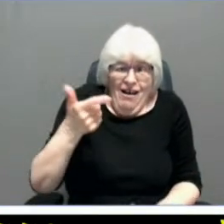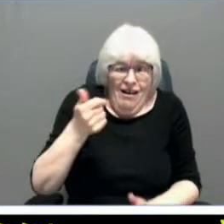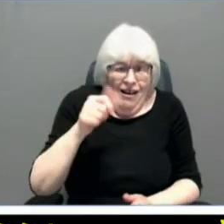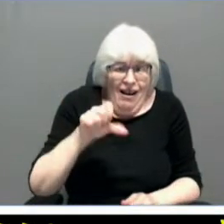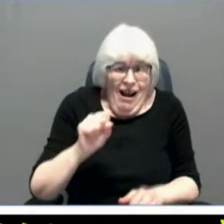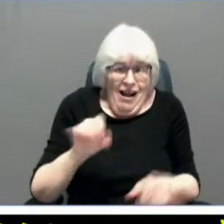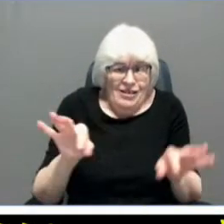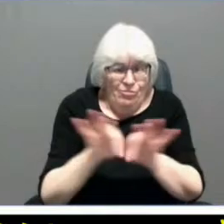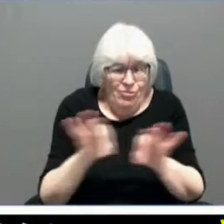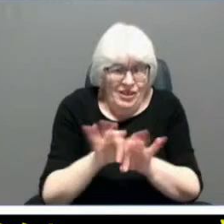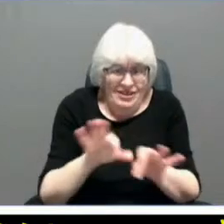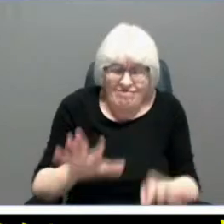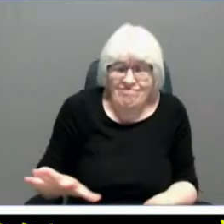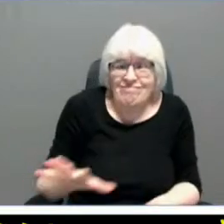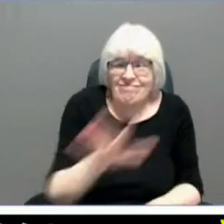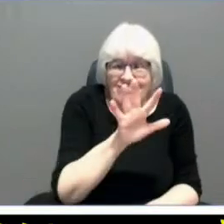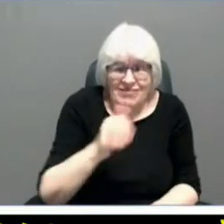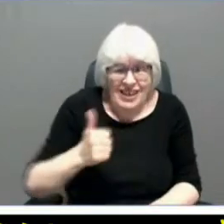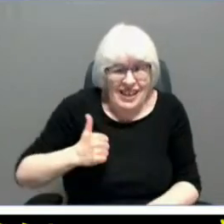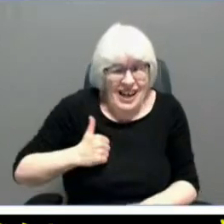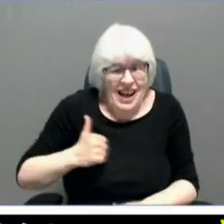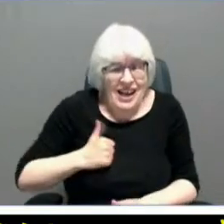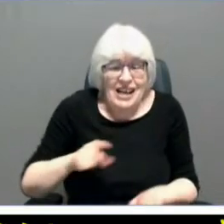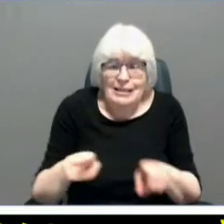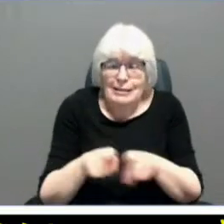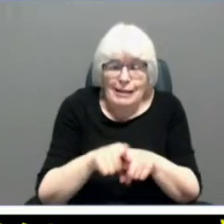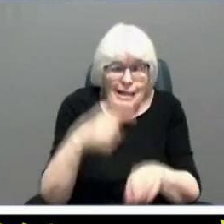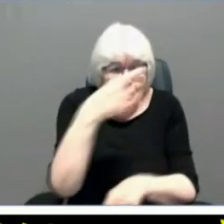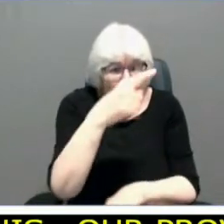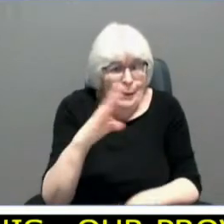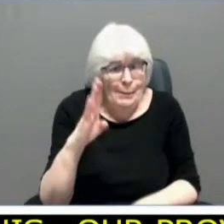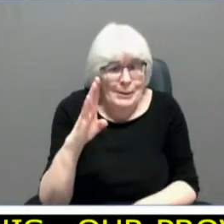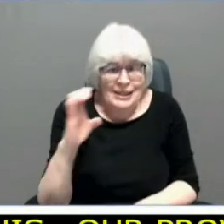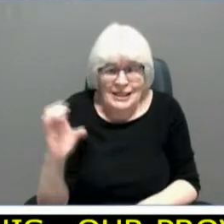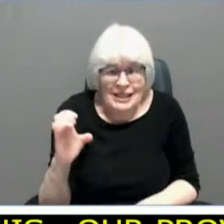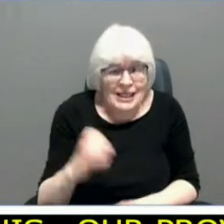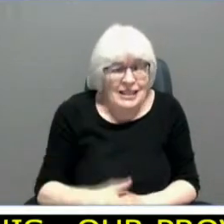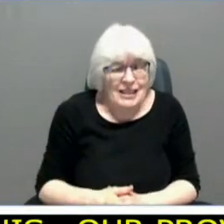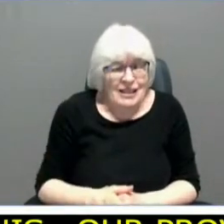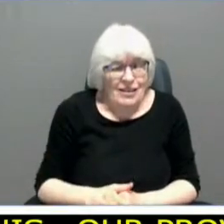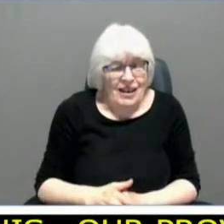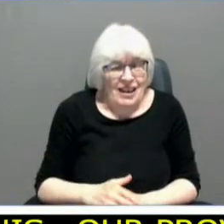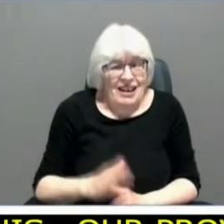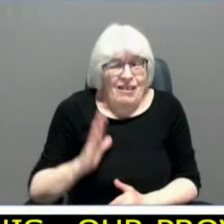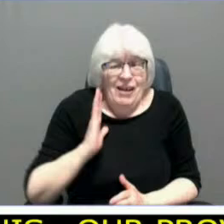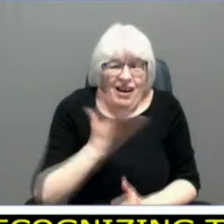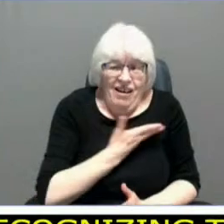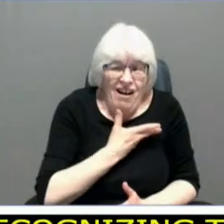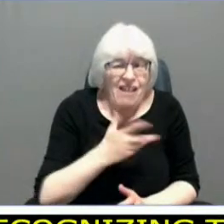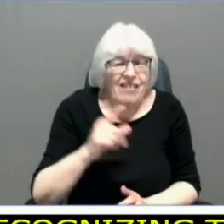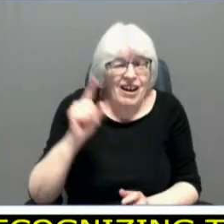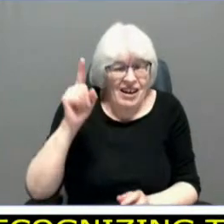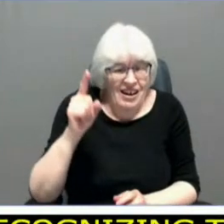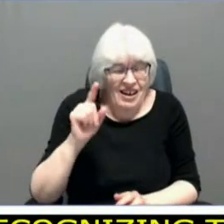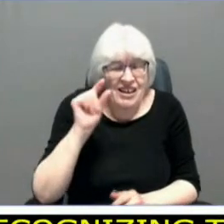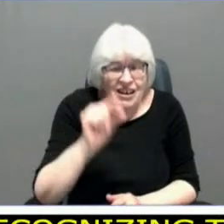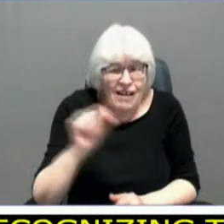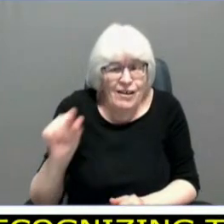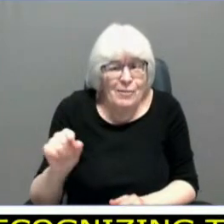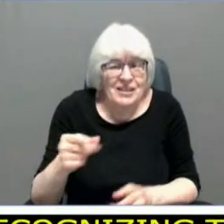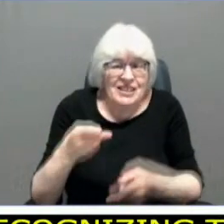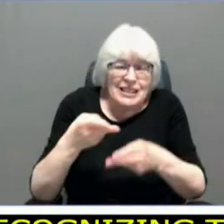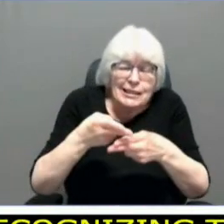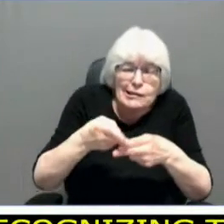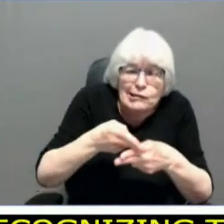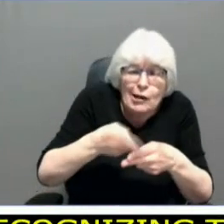save British Columbia. So that was something that our government felt was important, temporarily, recognizing that summer was going to